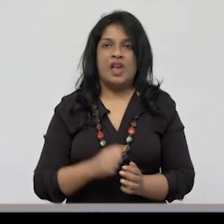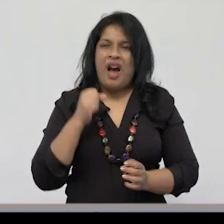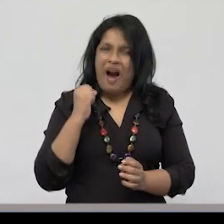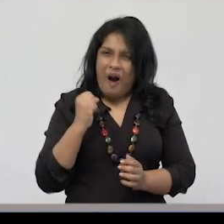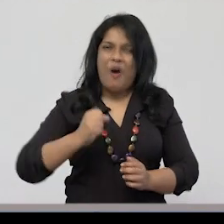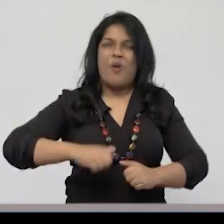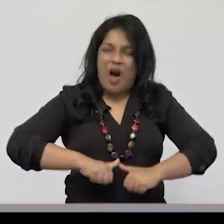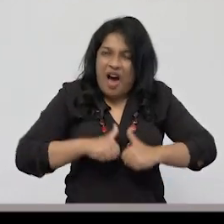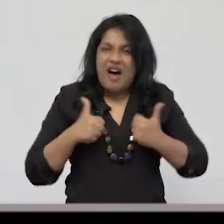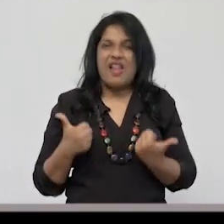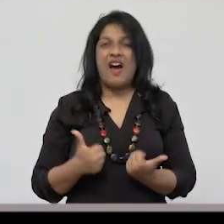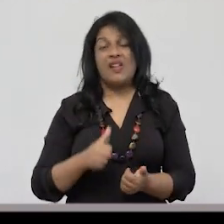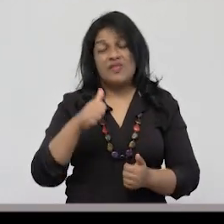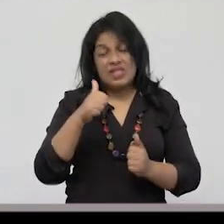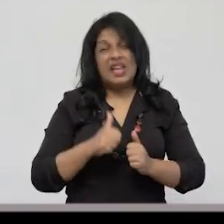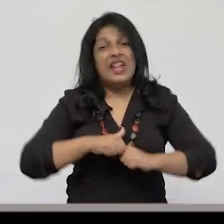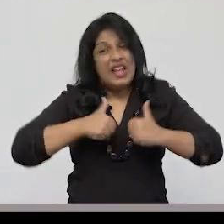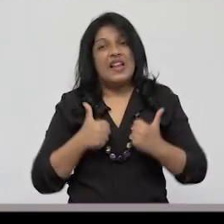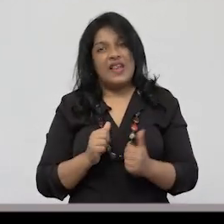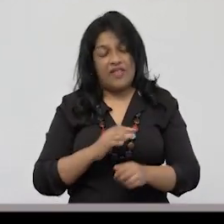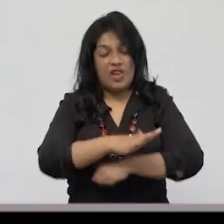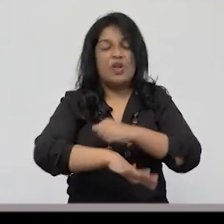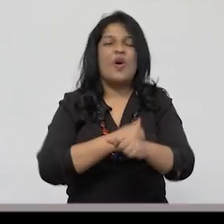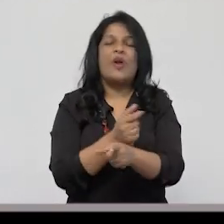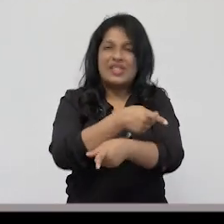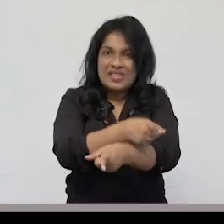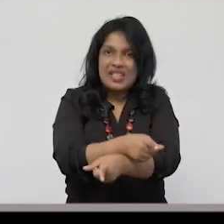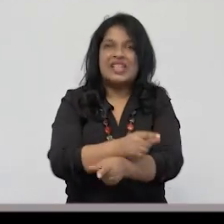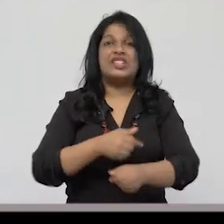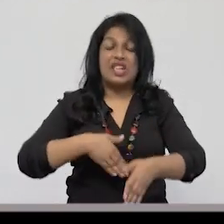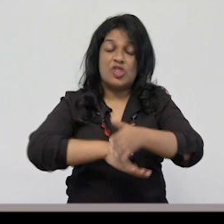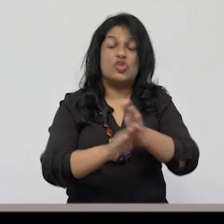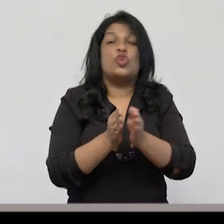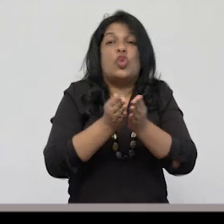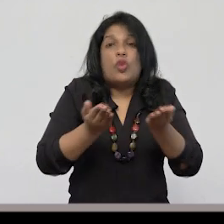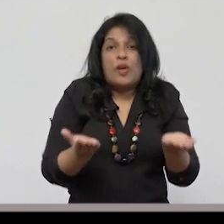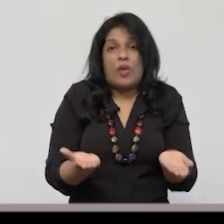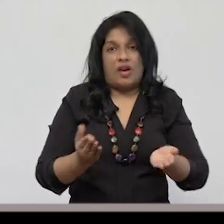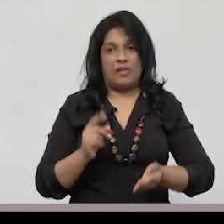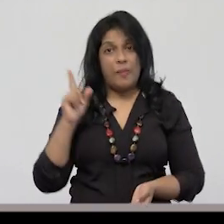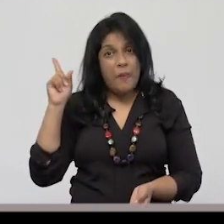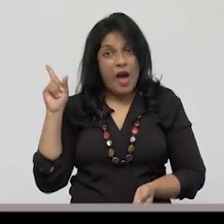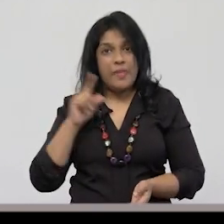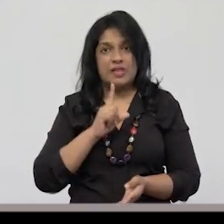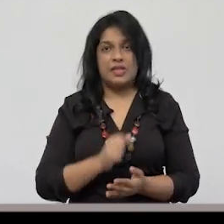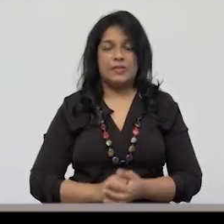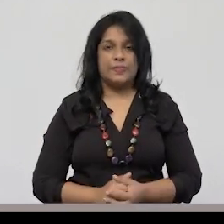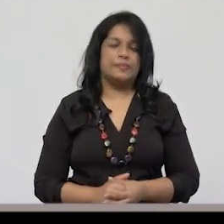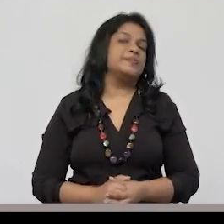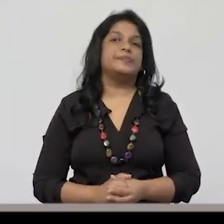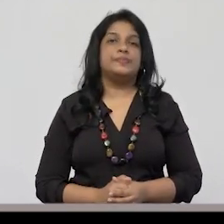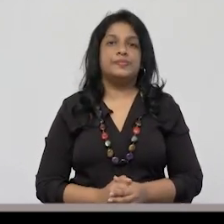right? And we're going to read verses 28 to 30, but please, we're going to read it loud.